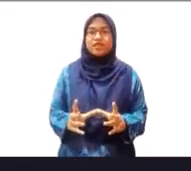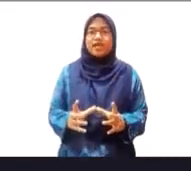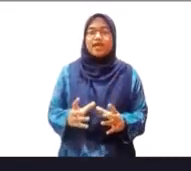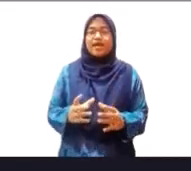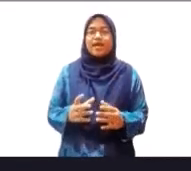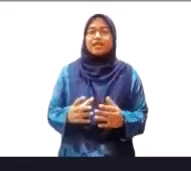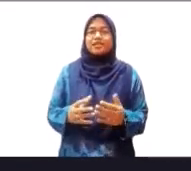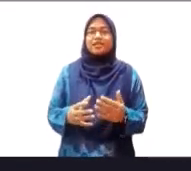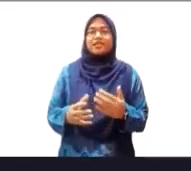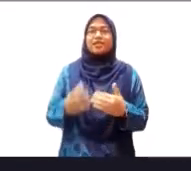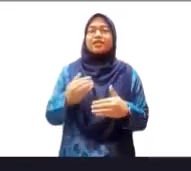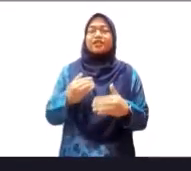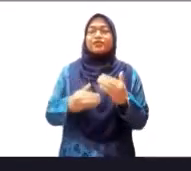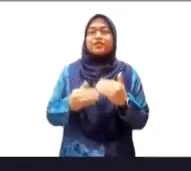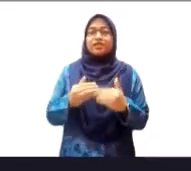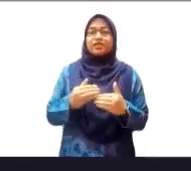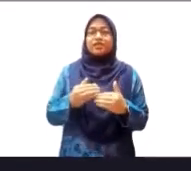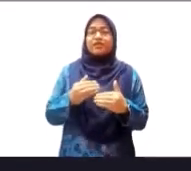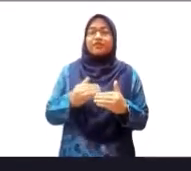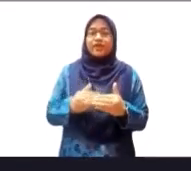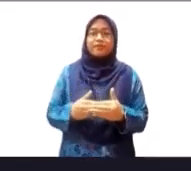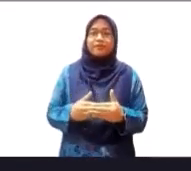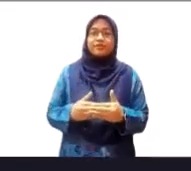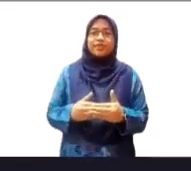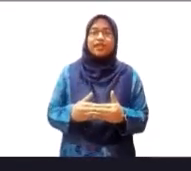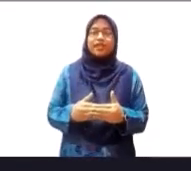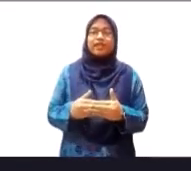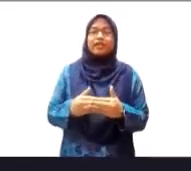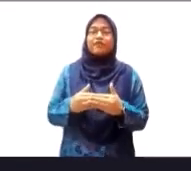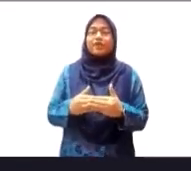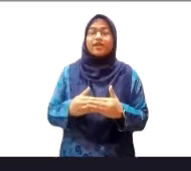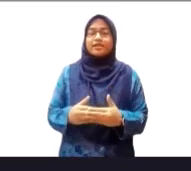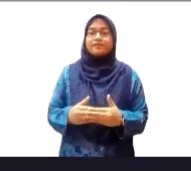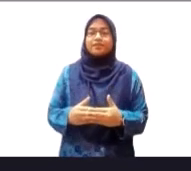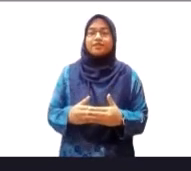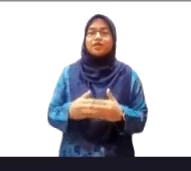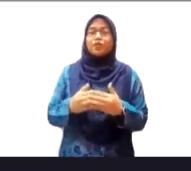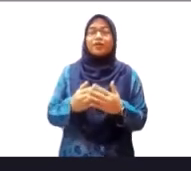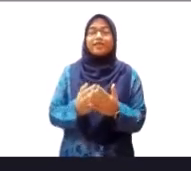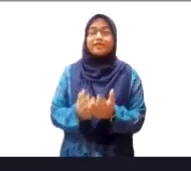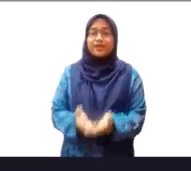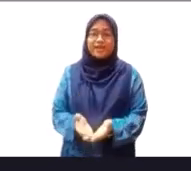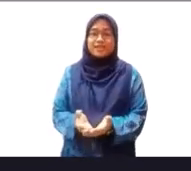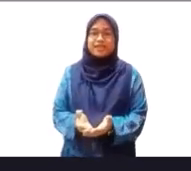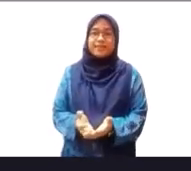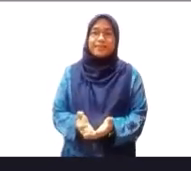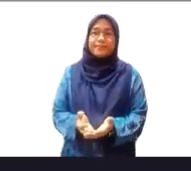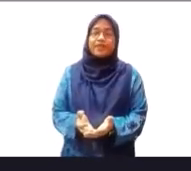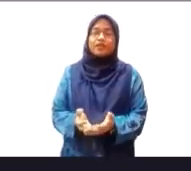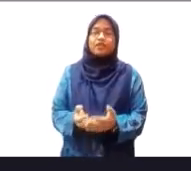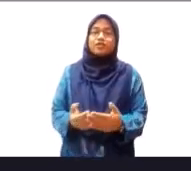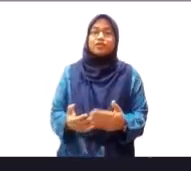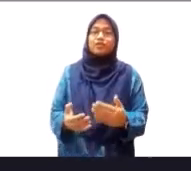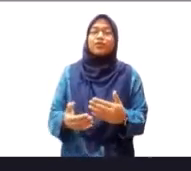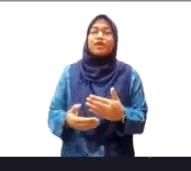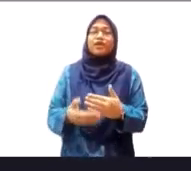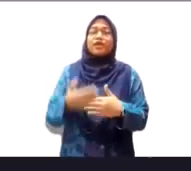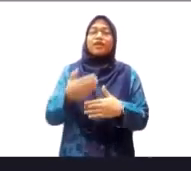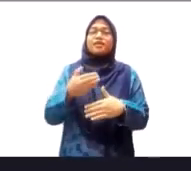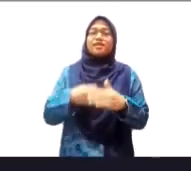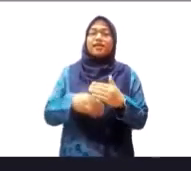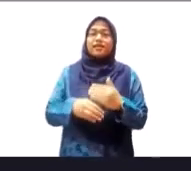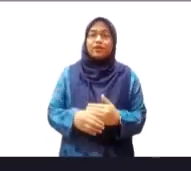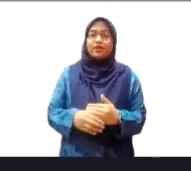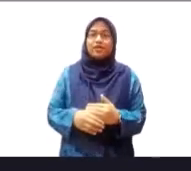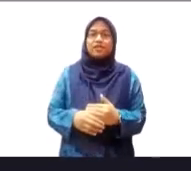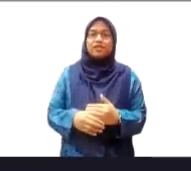language has a reduce in vocabulary. For example, what is your cat's name? So